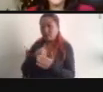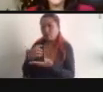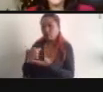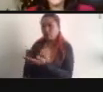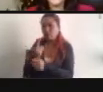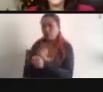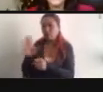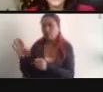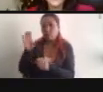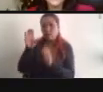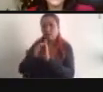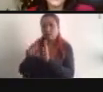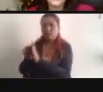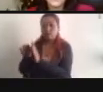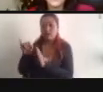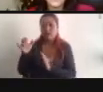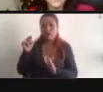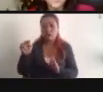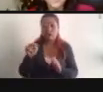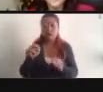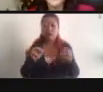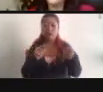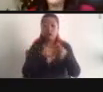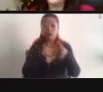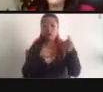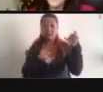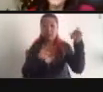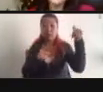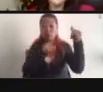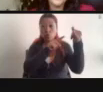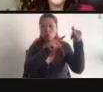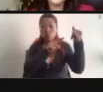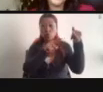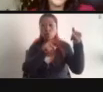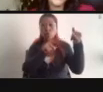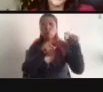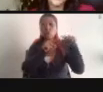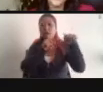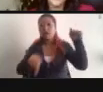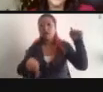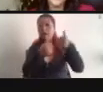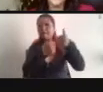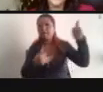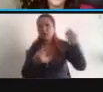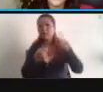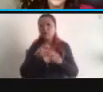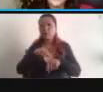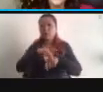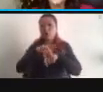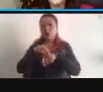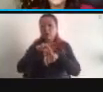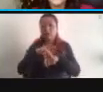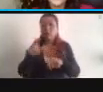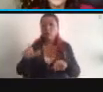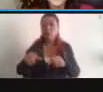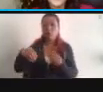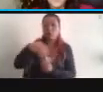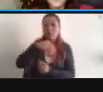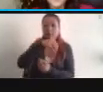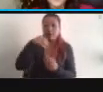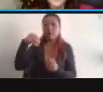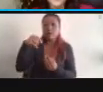first one in yellow represents distance from Earth. And for our experience so far in low Earth orbit, we're